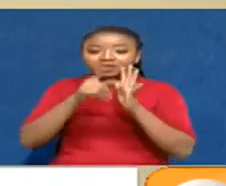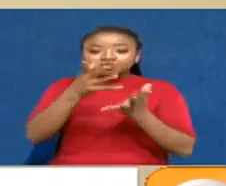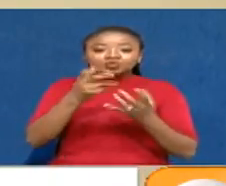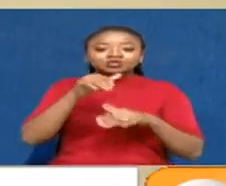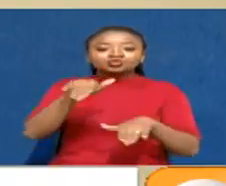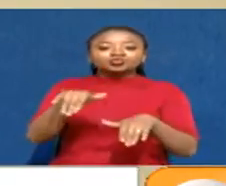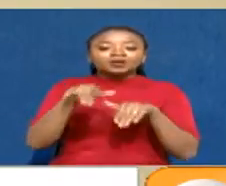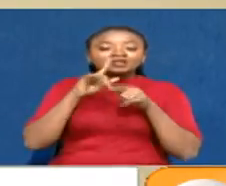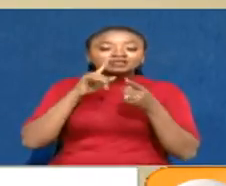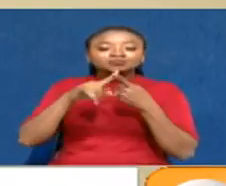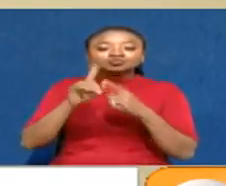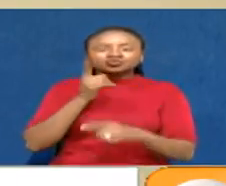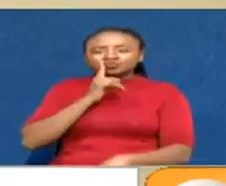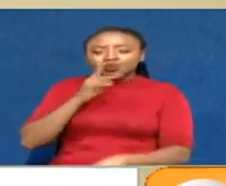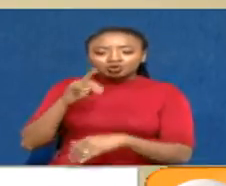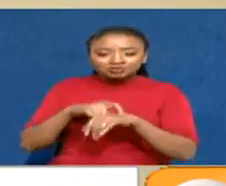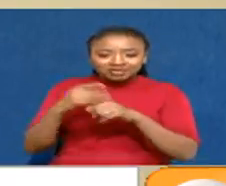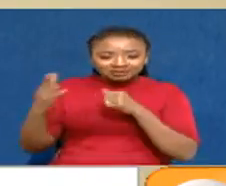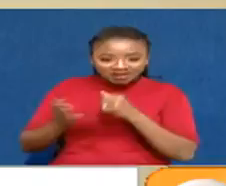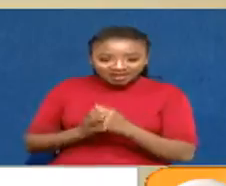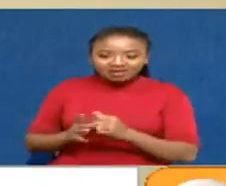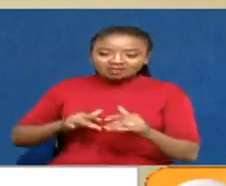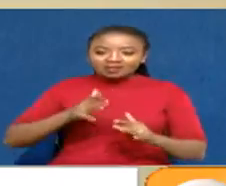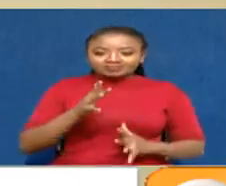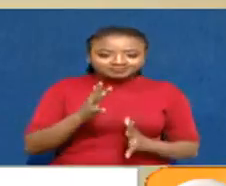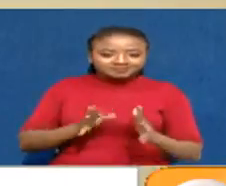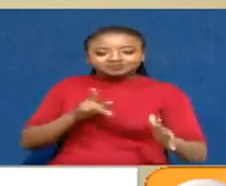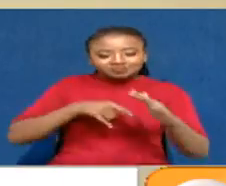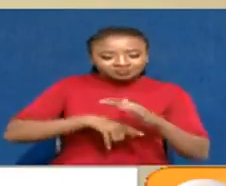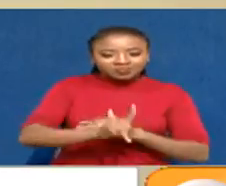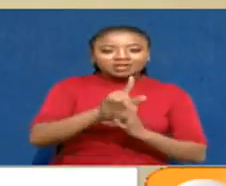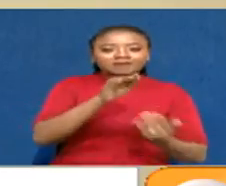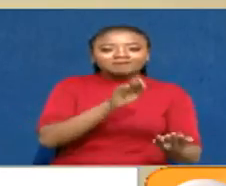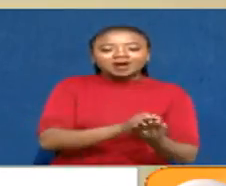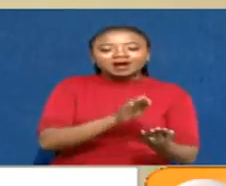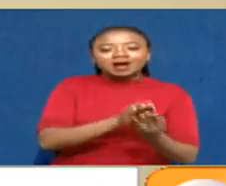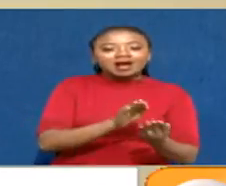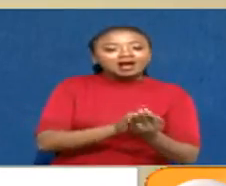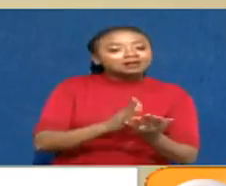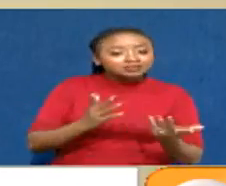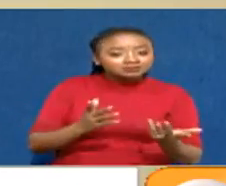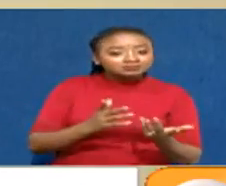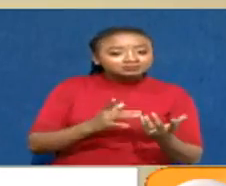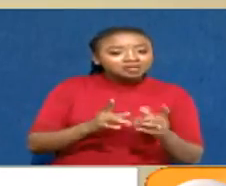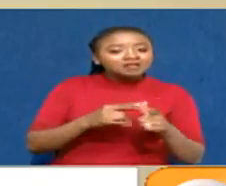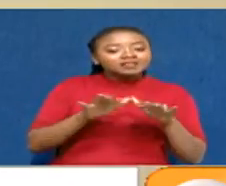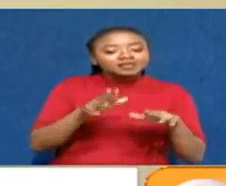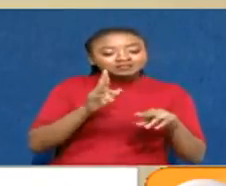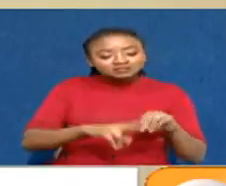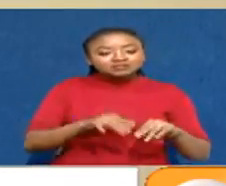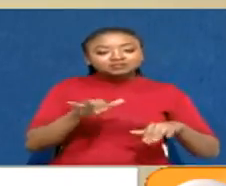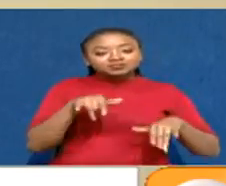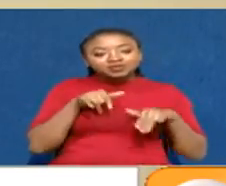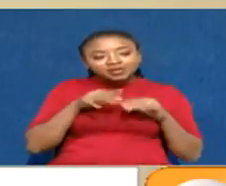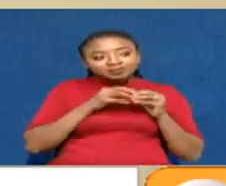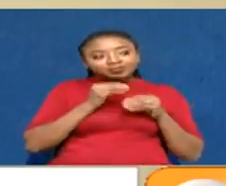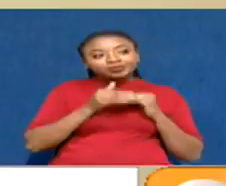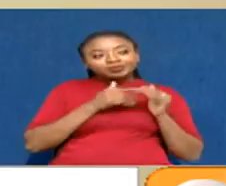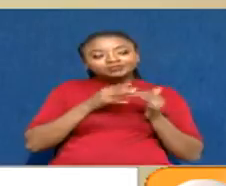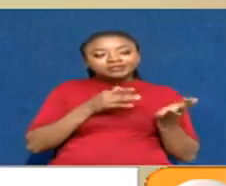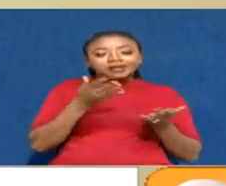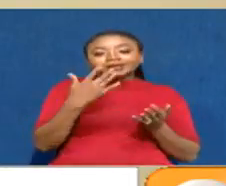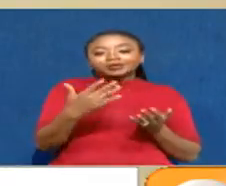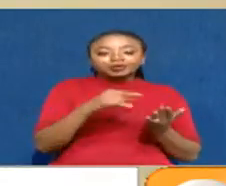until 9 o'clock tomorrow, walk to your nearest branch or drive to your nearest branch, sit and wait in a chair, fill out